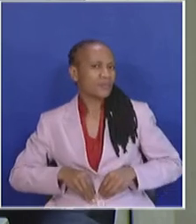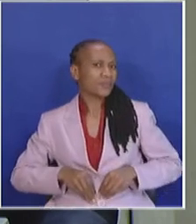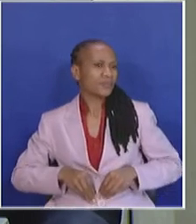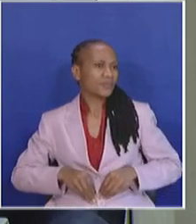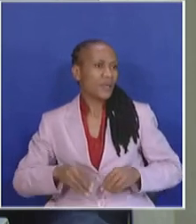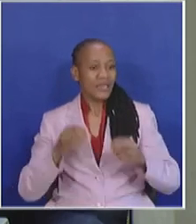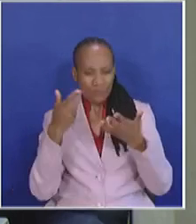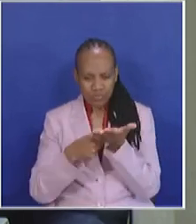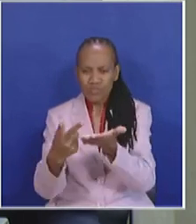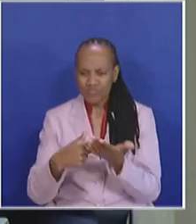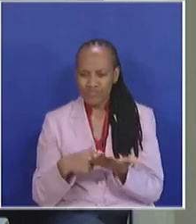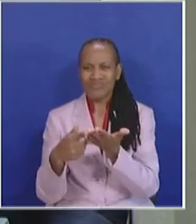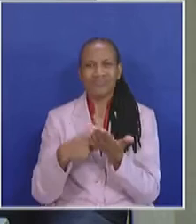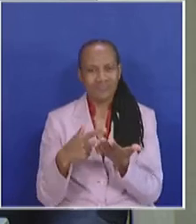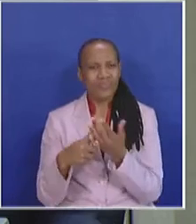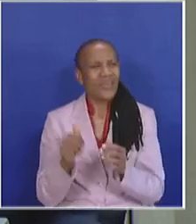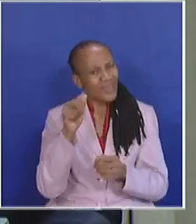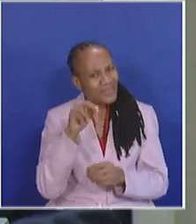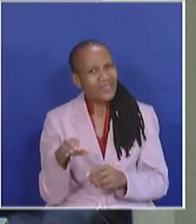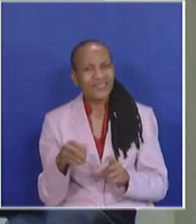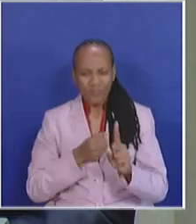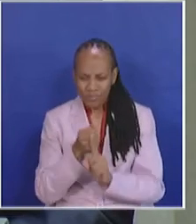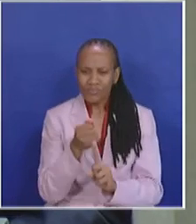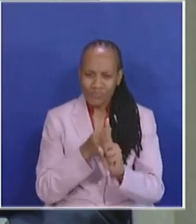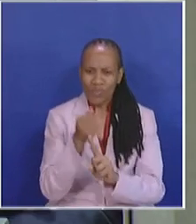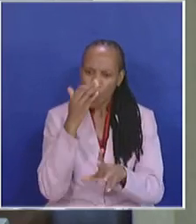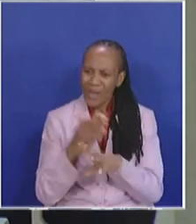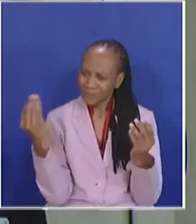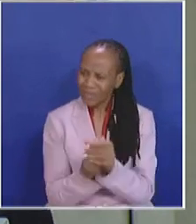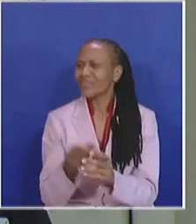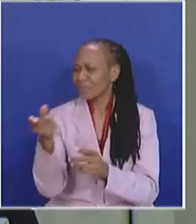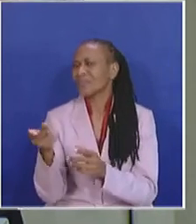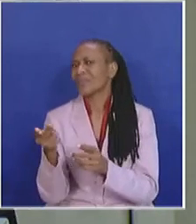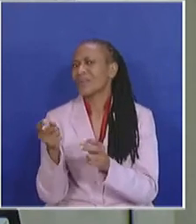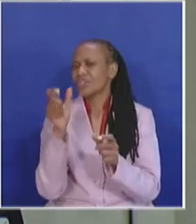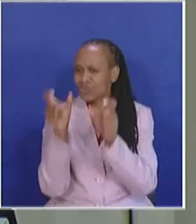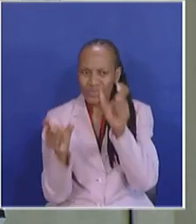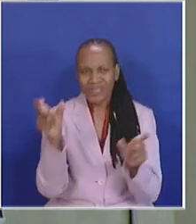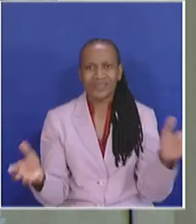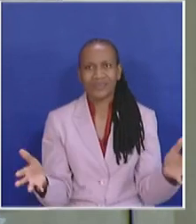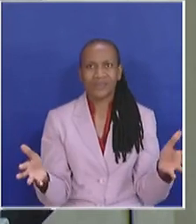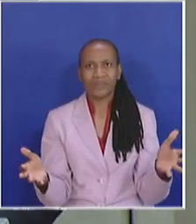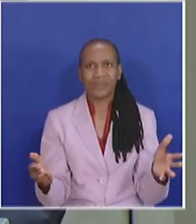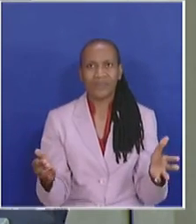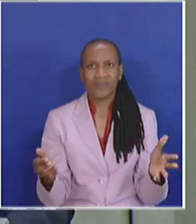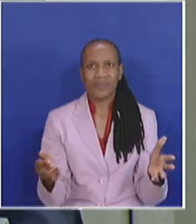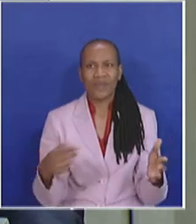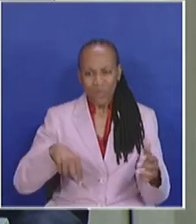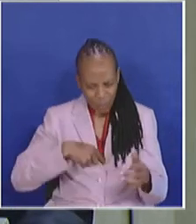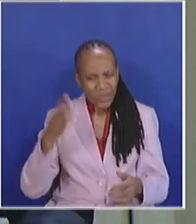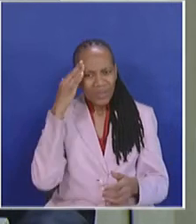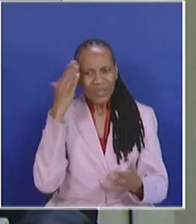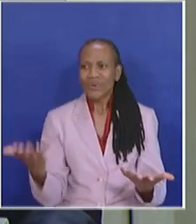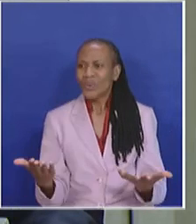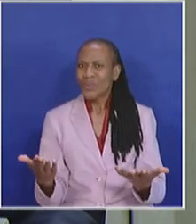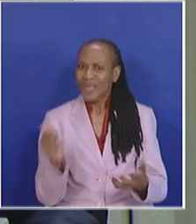boardrooms, but the ANC take active struggles together with those students. The conditions they say are conditions that we share in